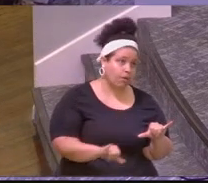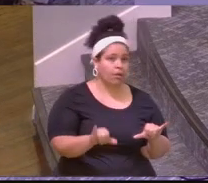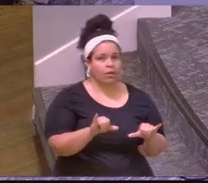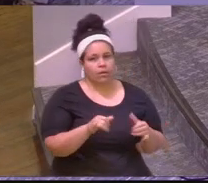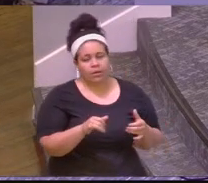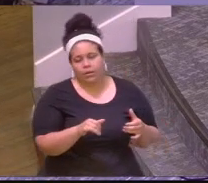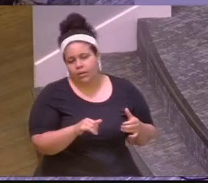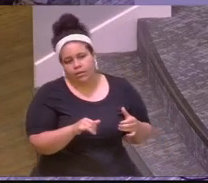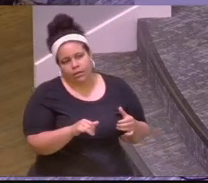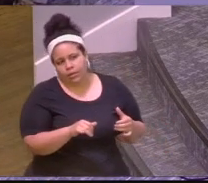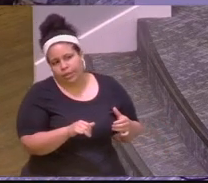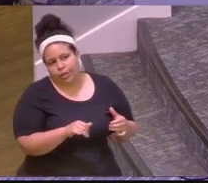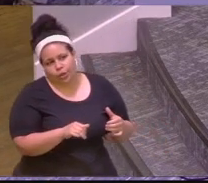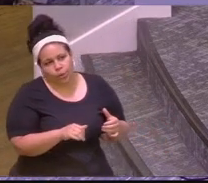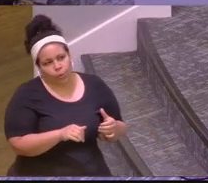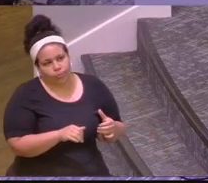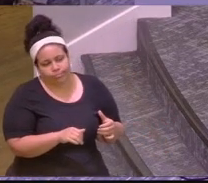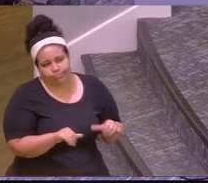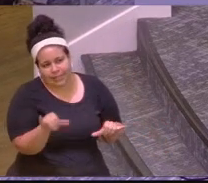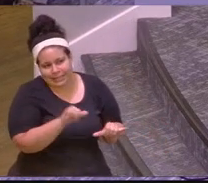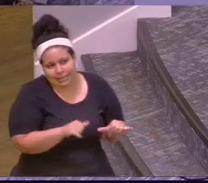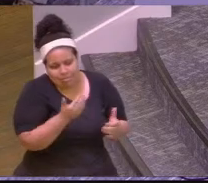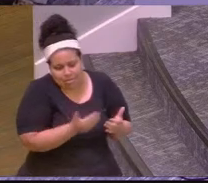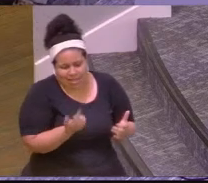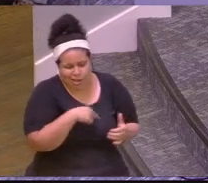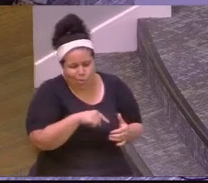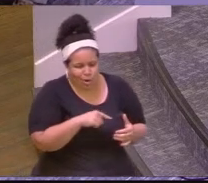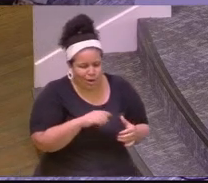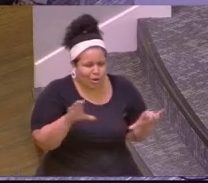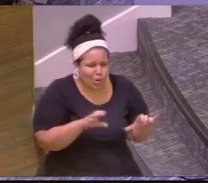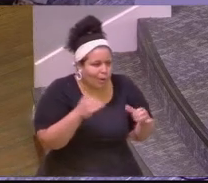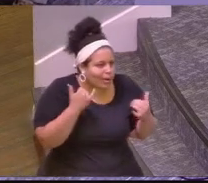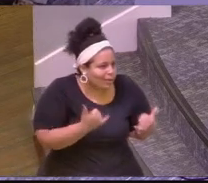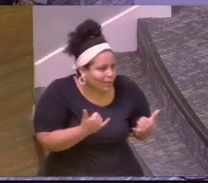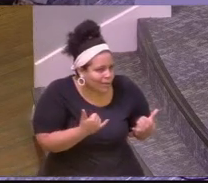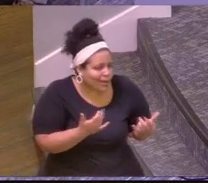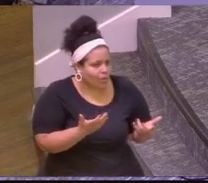whereas if we've got an administrative team